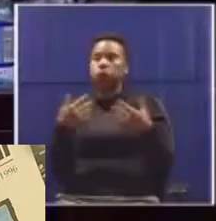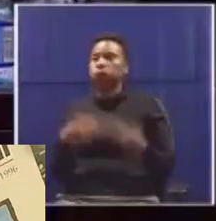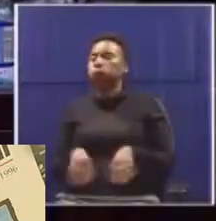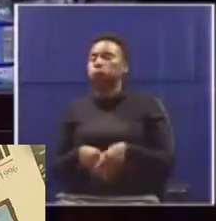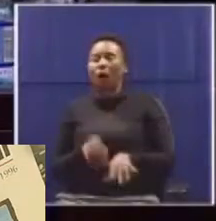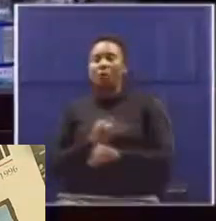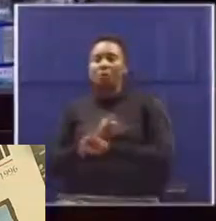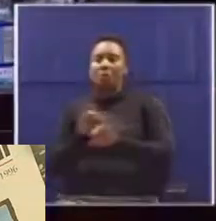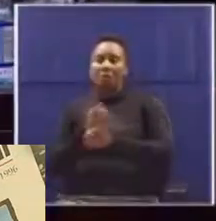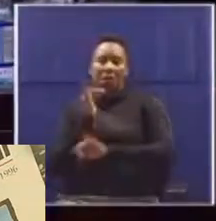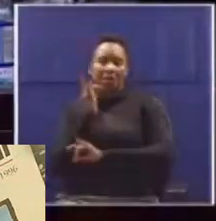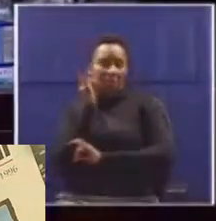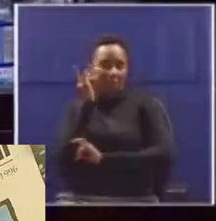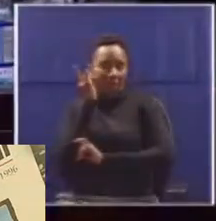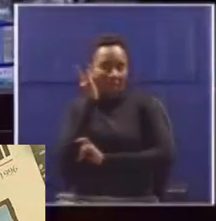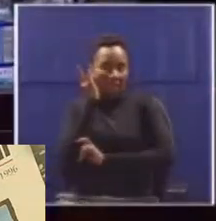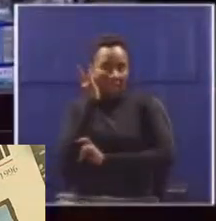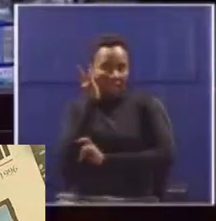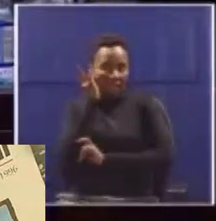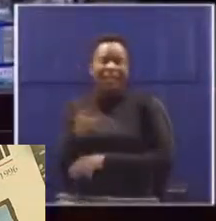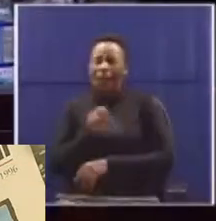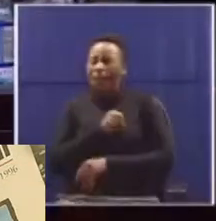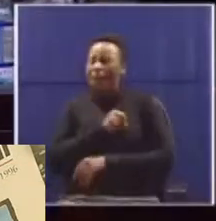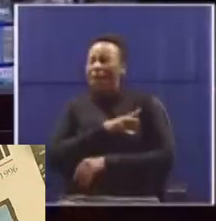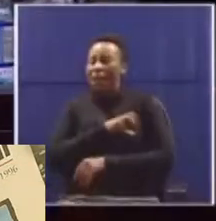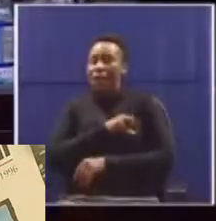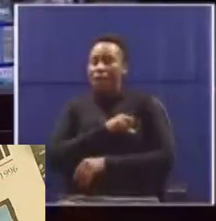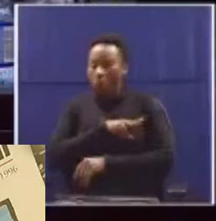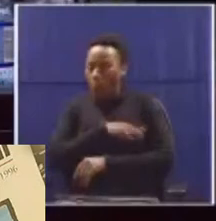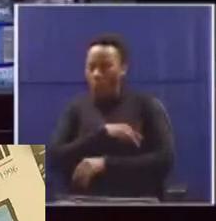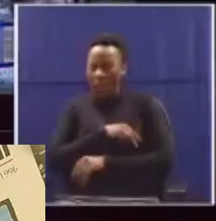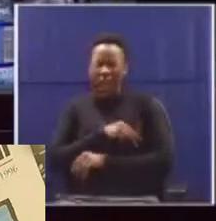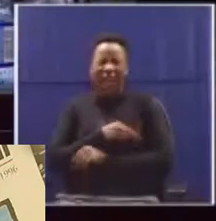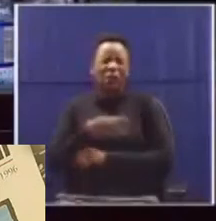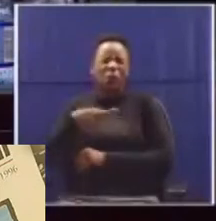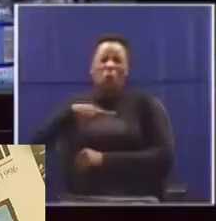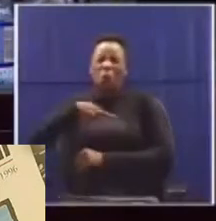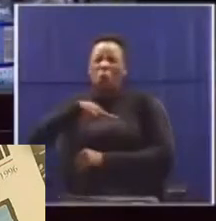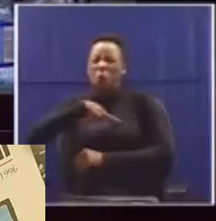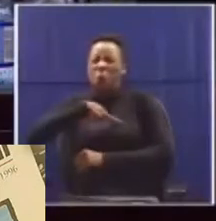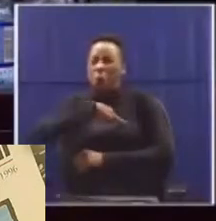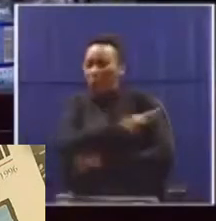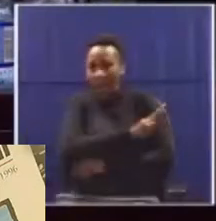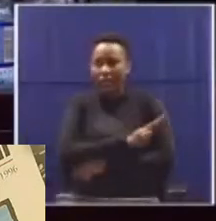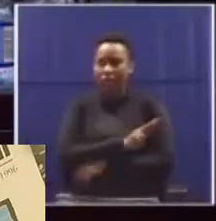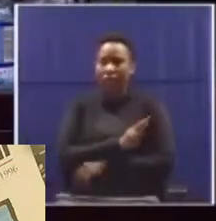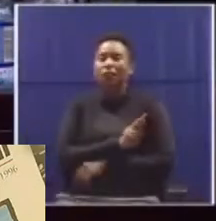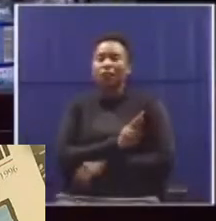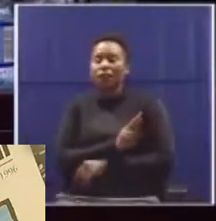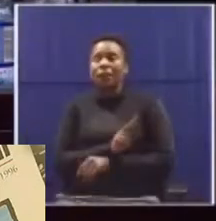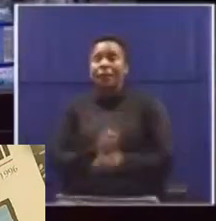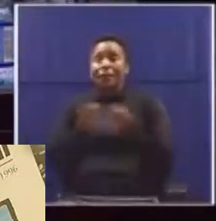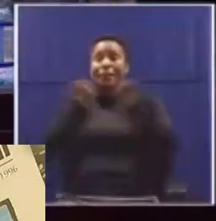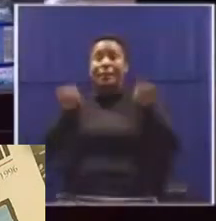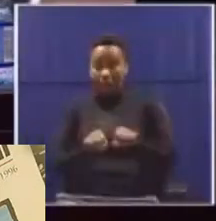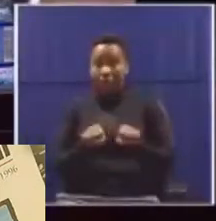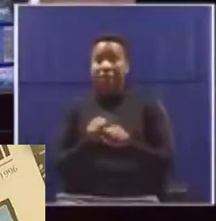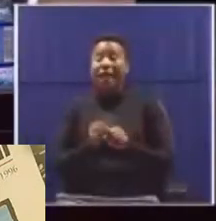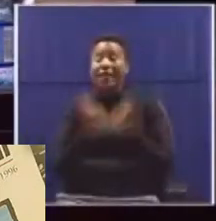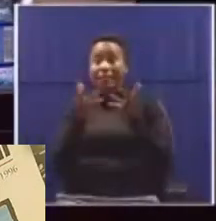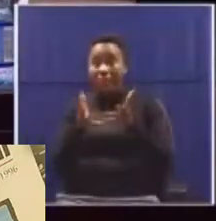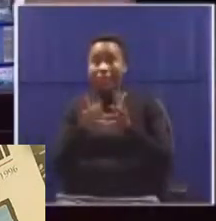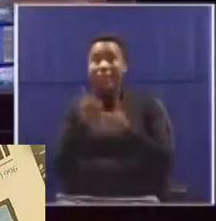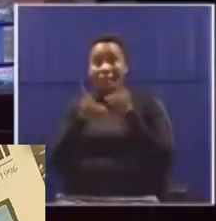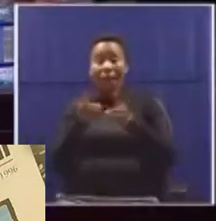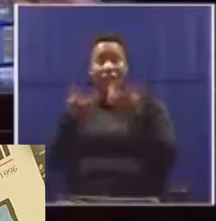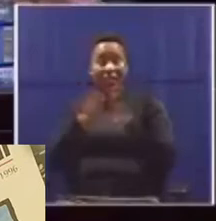painful it was a painful and cruel system which was correctly described as a